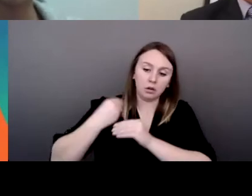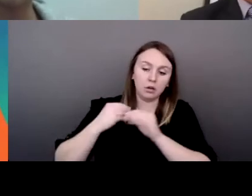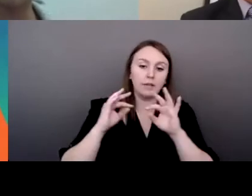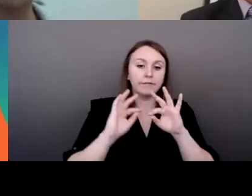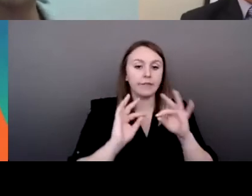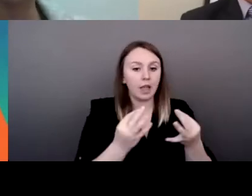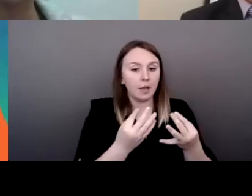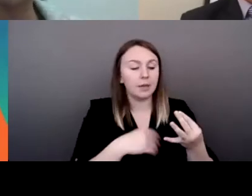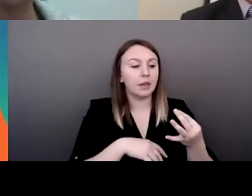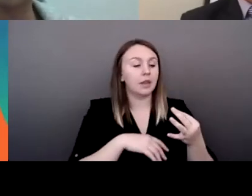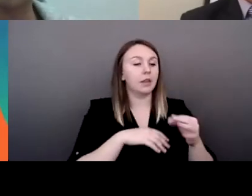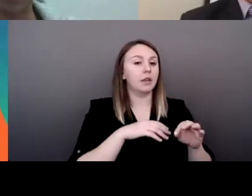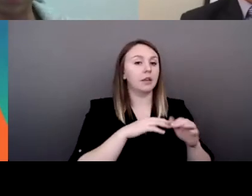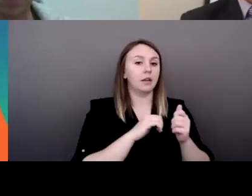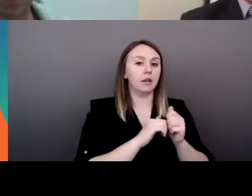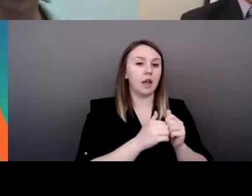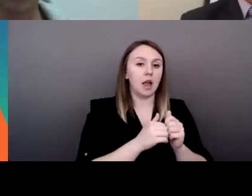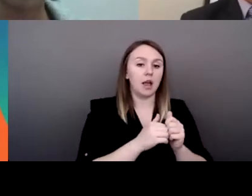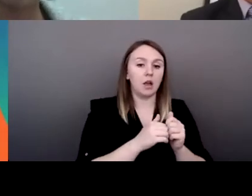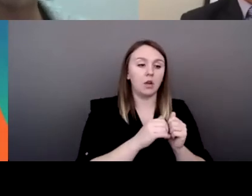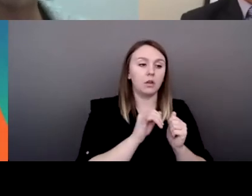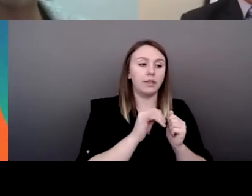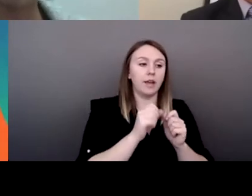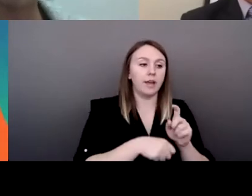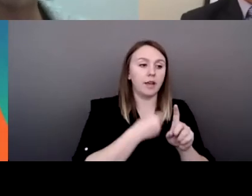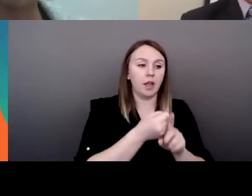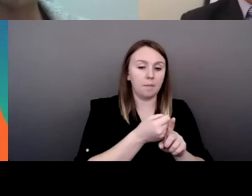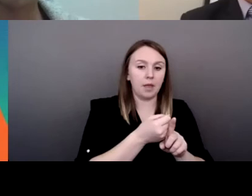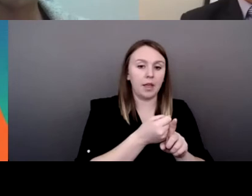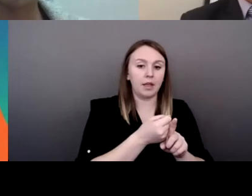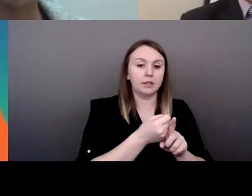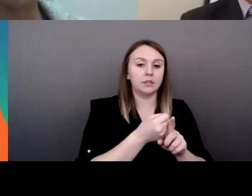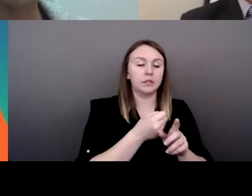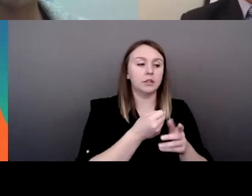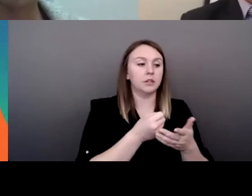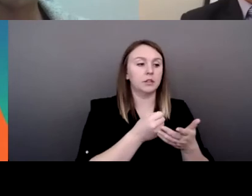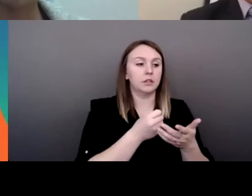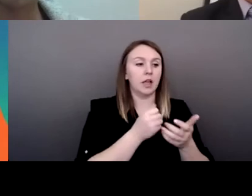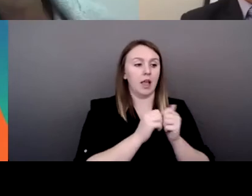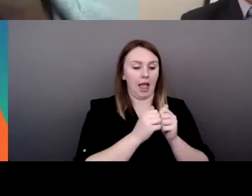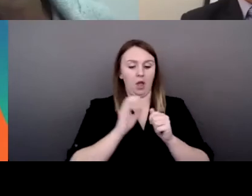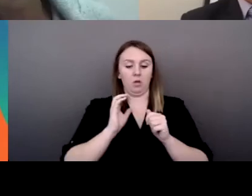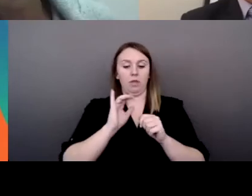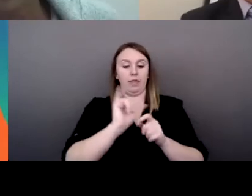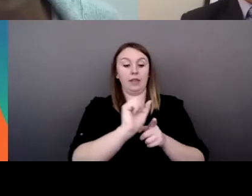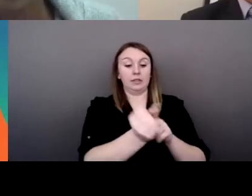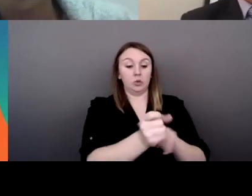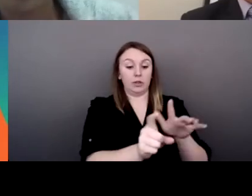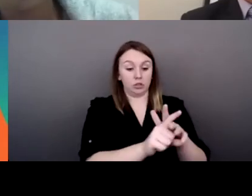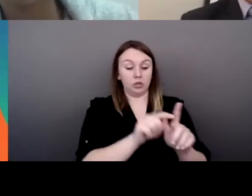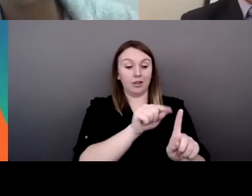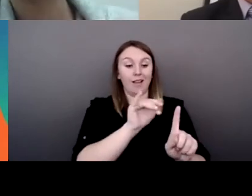that impact the way our cases get investigated, and what the challenge